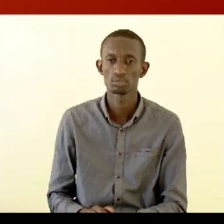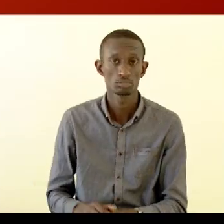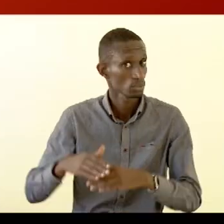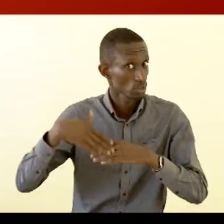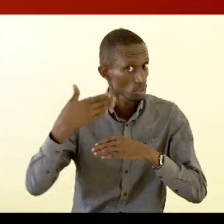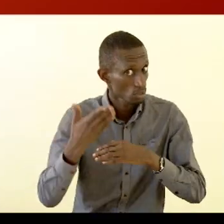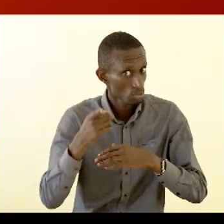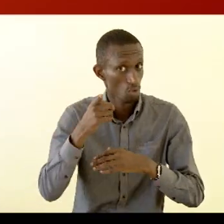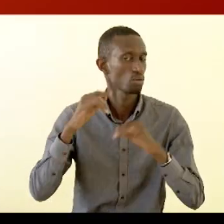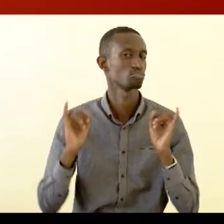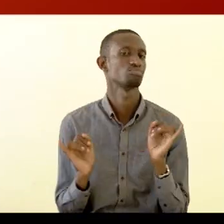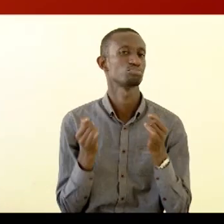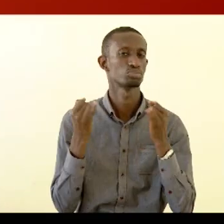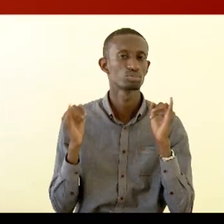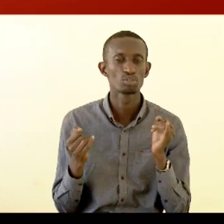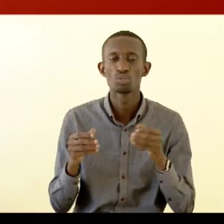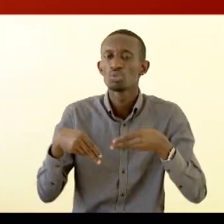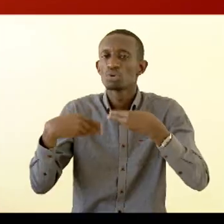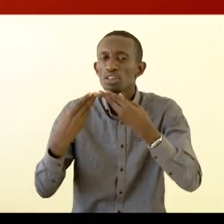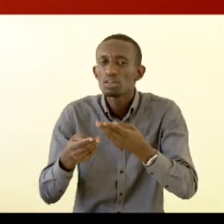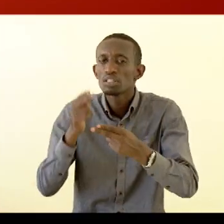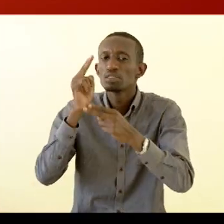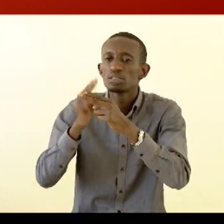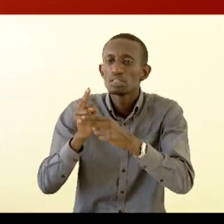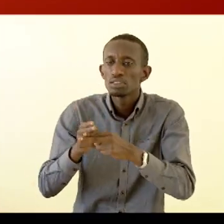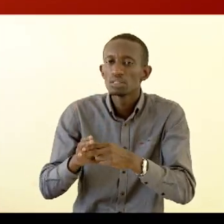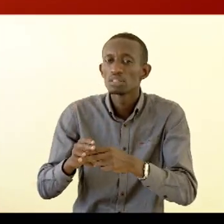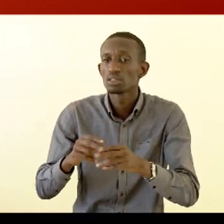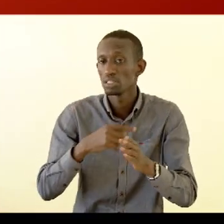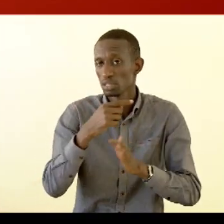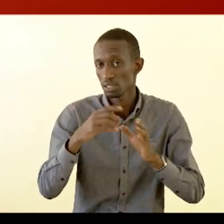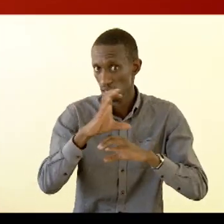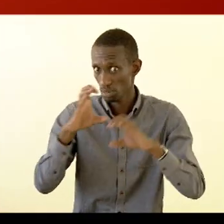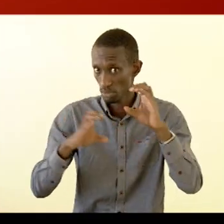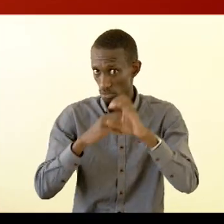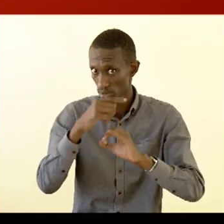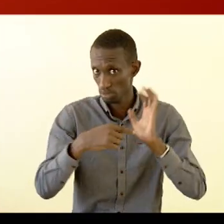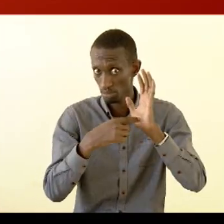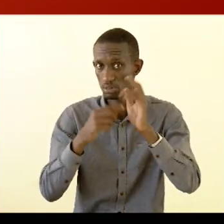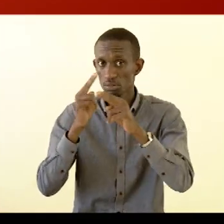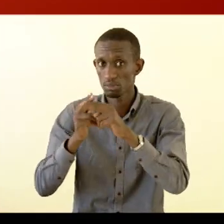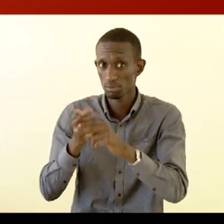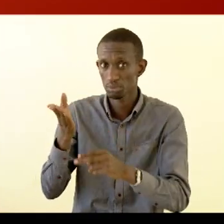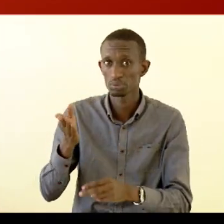try to give the chemical symbols of silver, copper, and